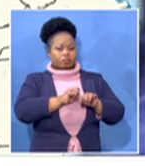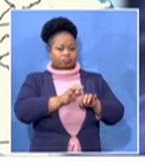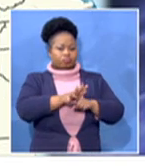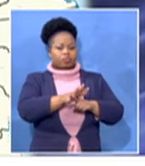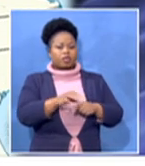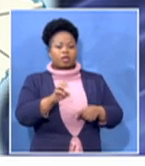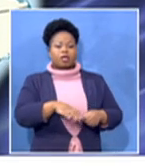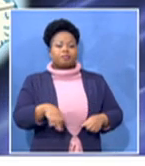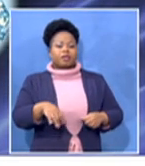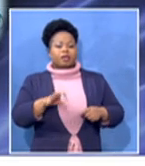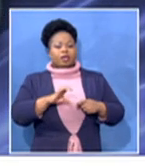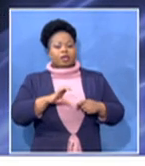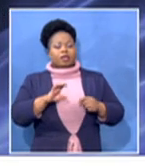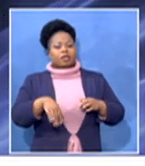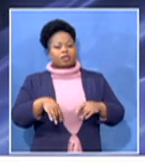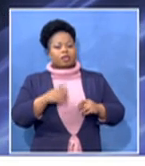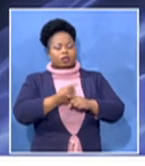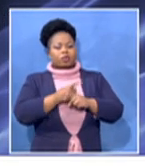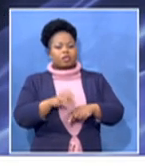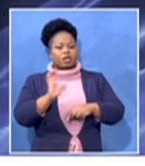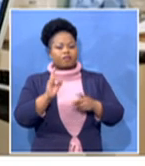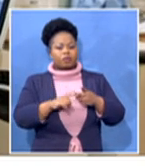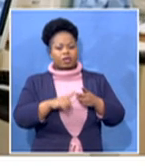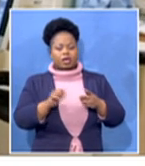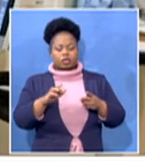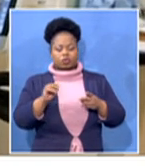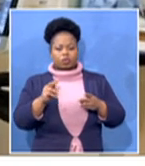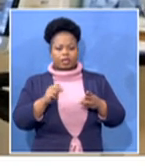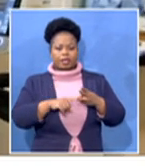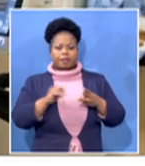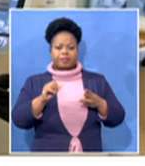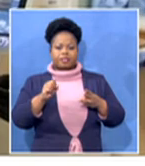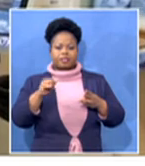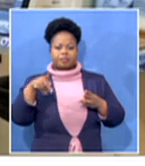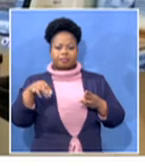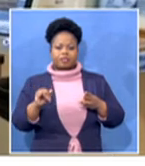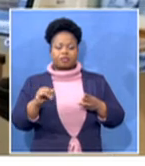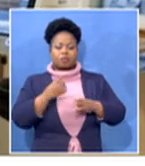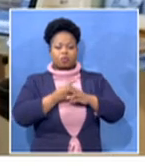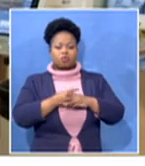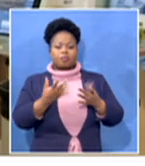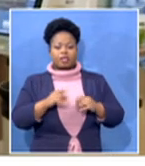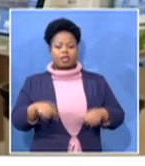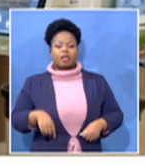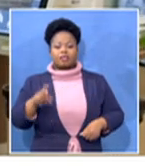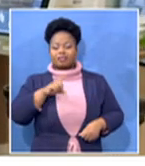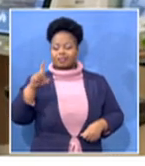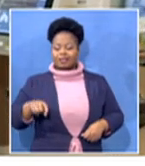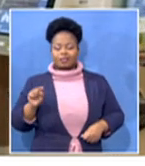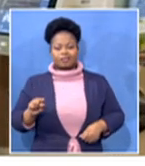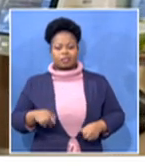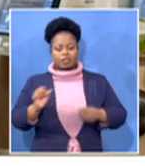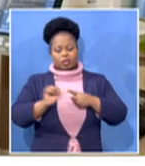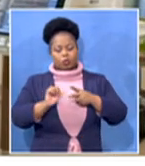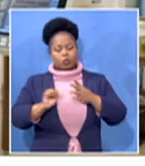California, Arizona, Mississippi and Nevada among them. While the hospital system in Houston, Texas could be weeks